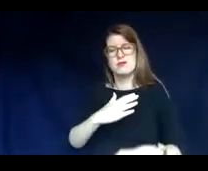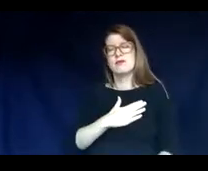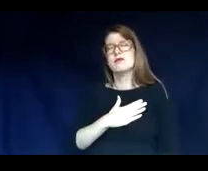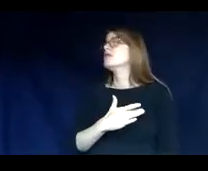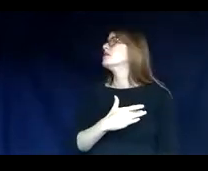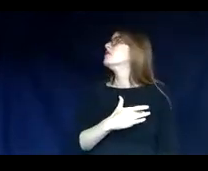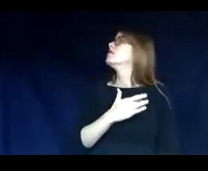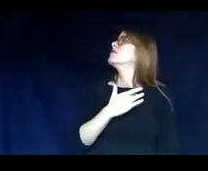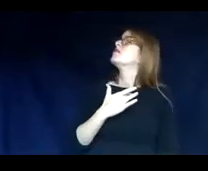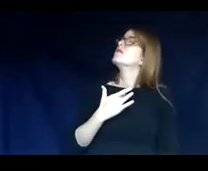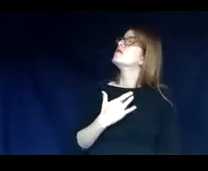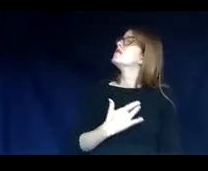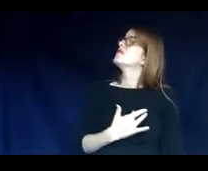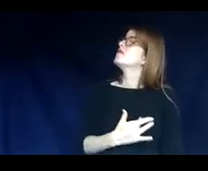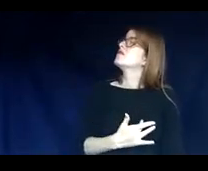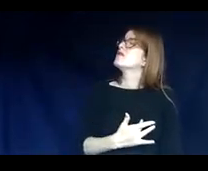defender of my